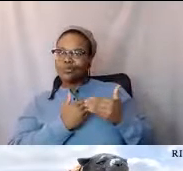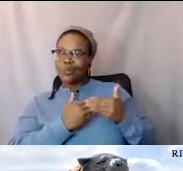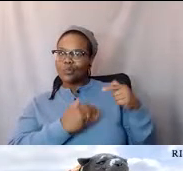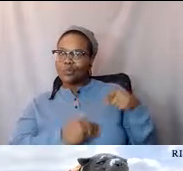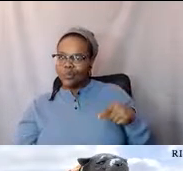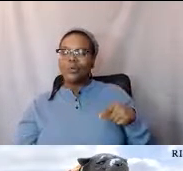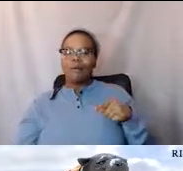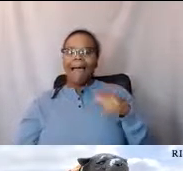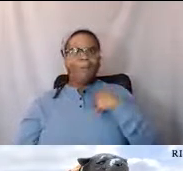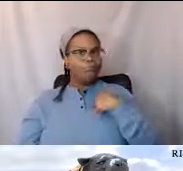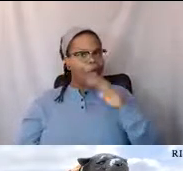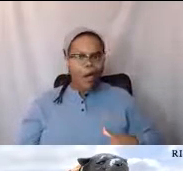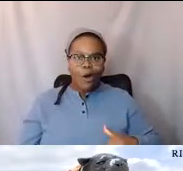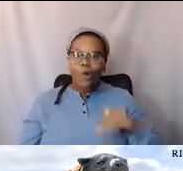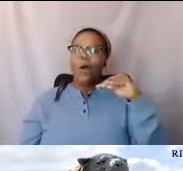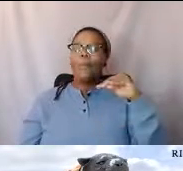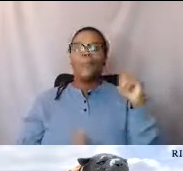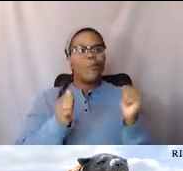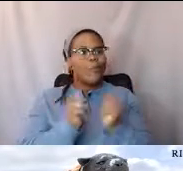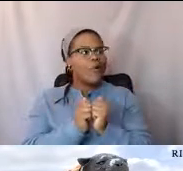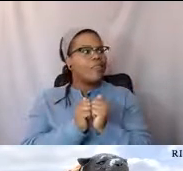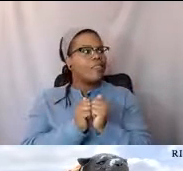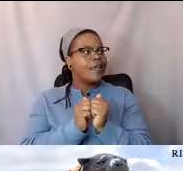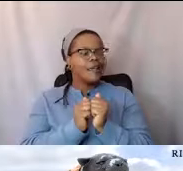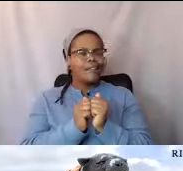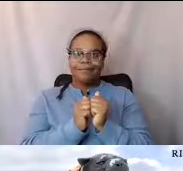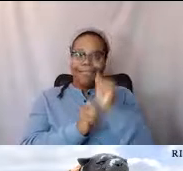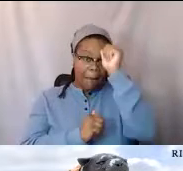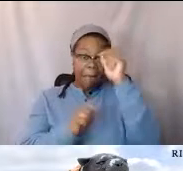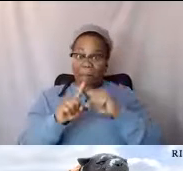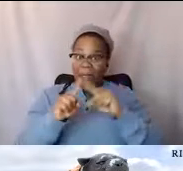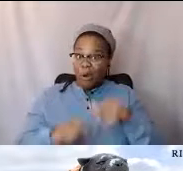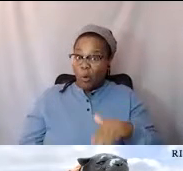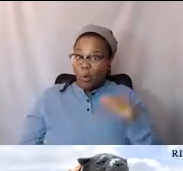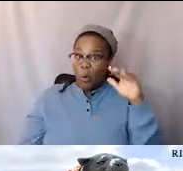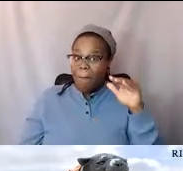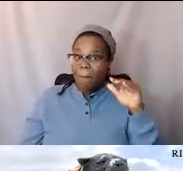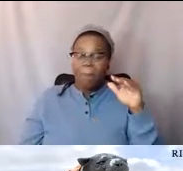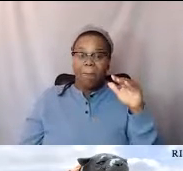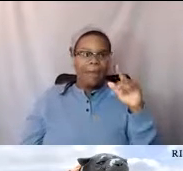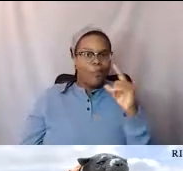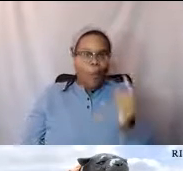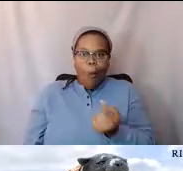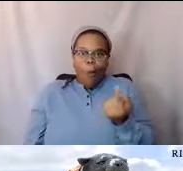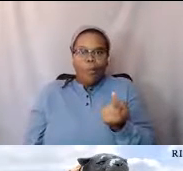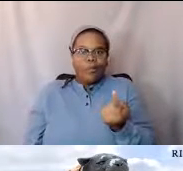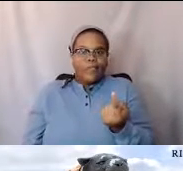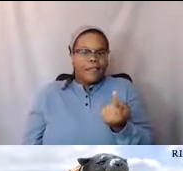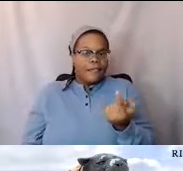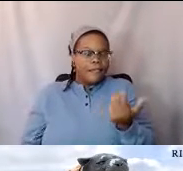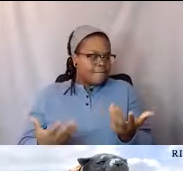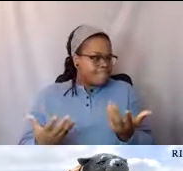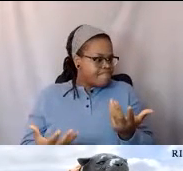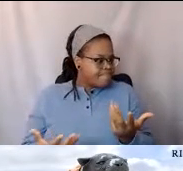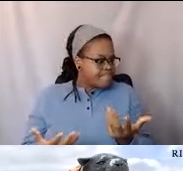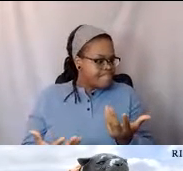I grew up in New Delhi, but I did grow up as the only, you know,